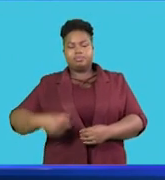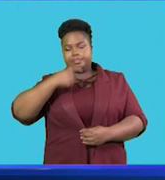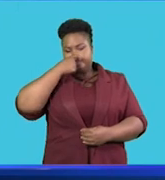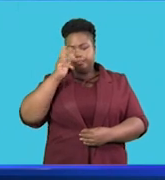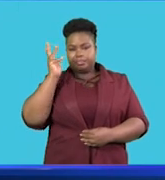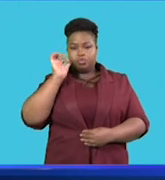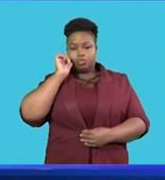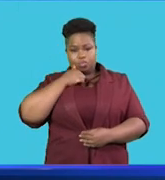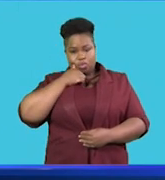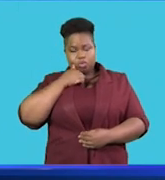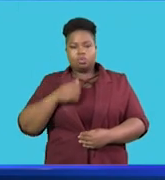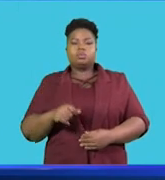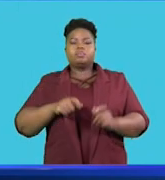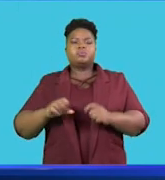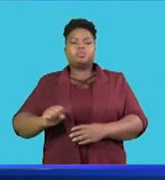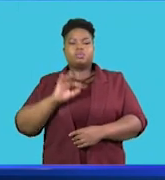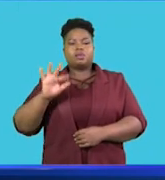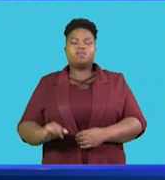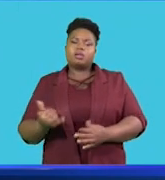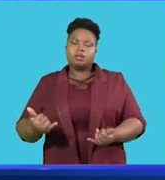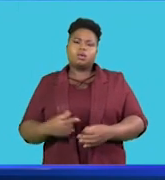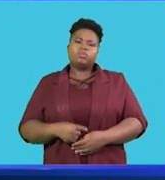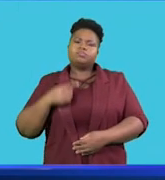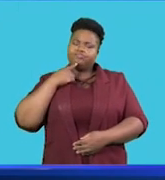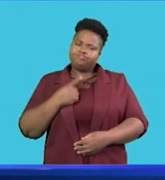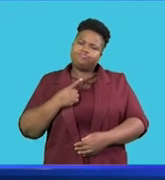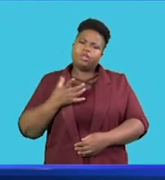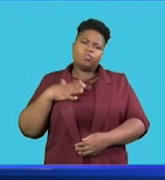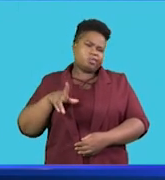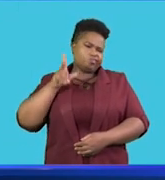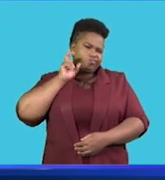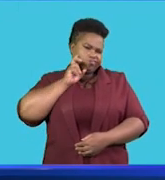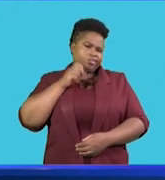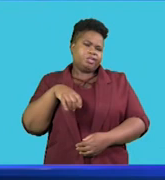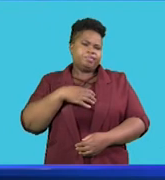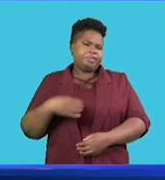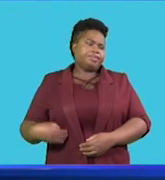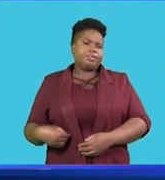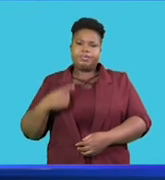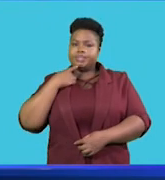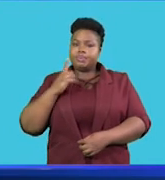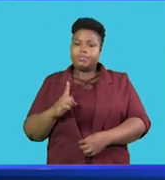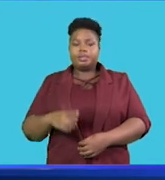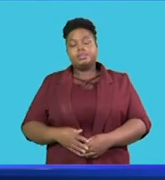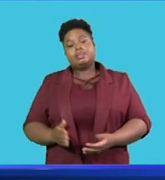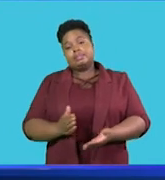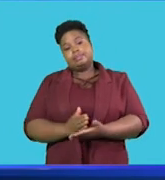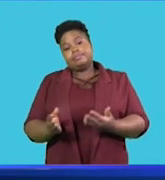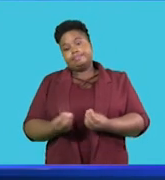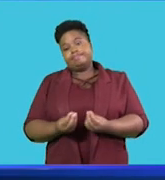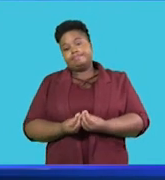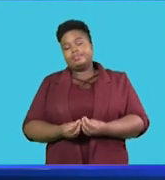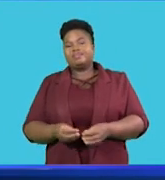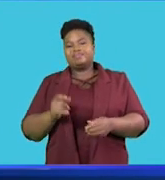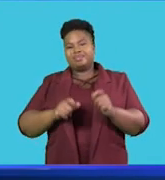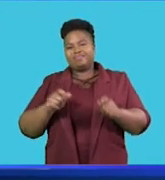Ramaphosa tsatsing la hosane, maAfrika Borwa betlile e lethwethwe ho tla utlwa seo mopresidente a tlilong ho se ama. Ho tse ding tsa ditaba,